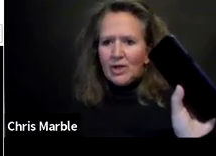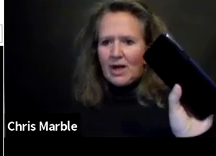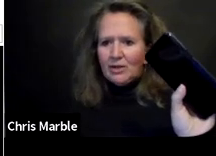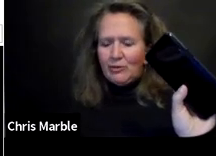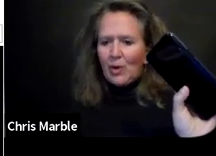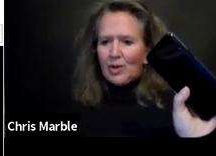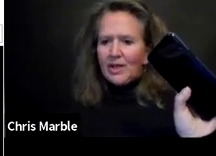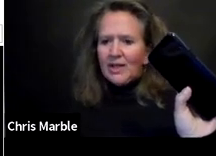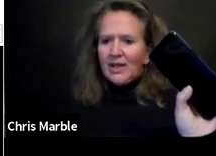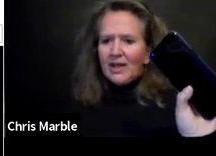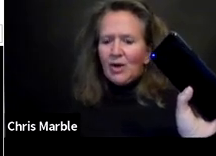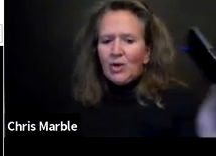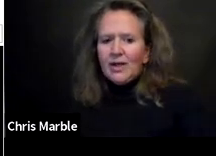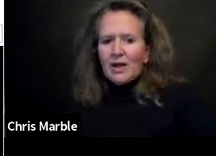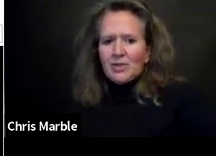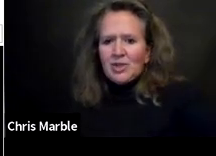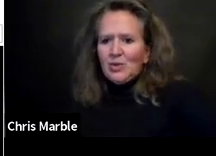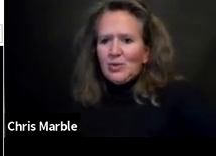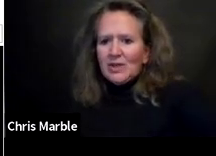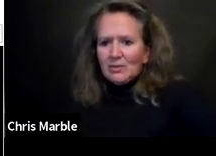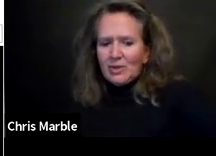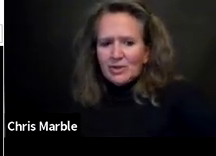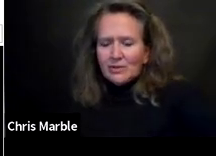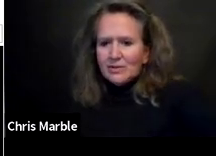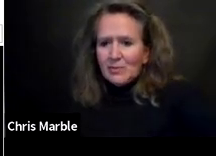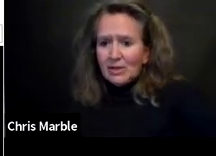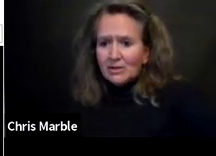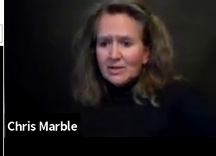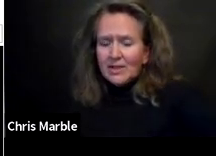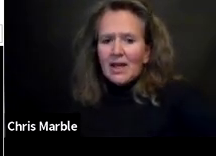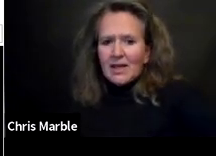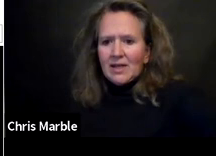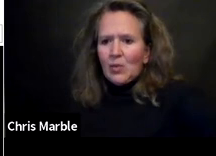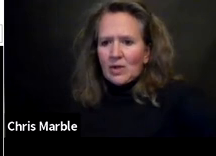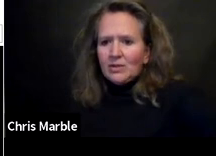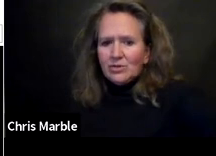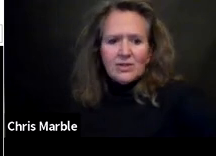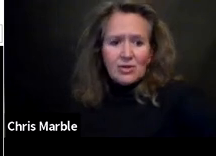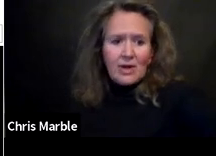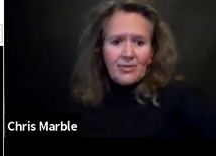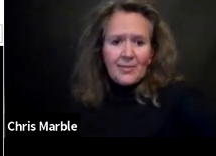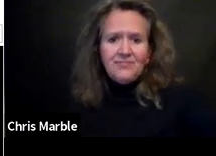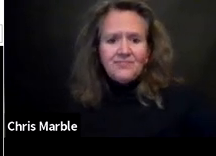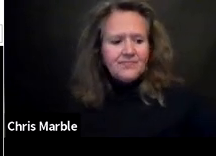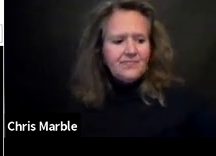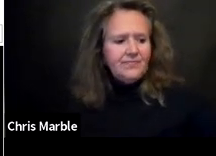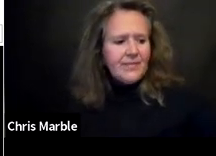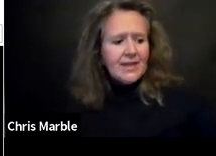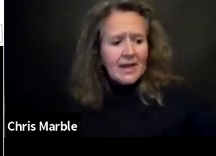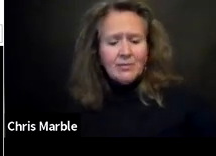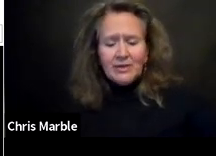put it on their phone and hold it up to the computer speaker. And then it will transcribe for them.